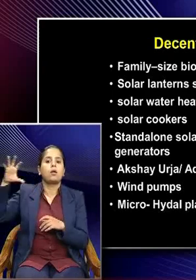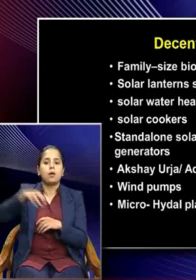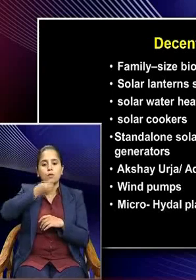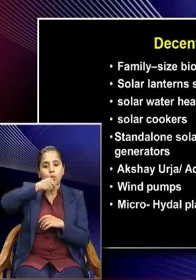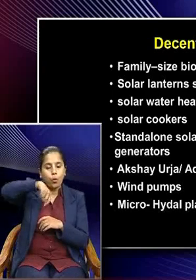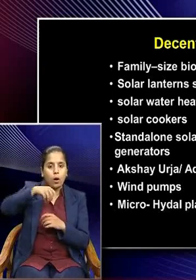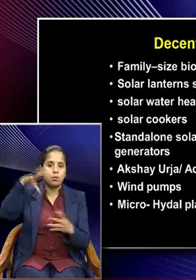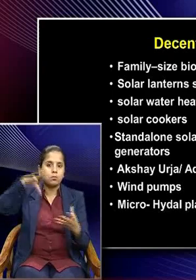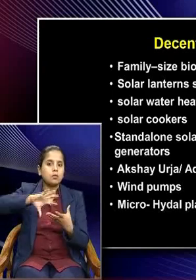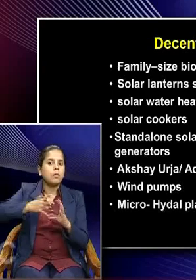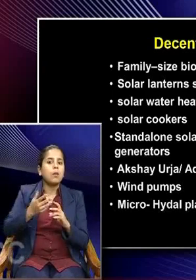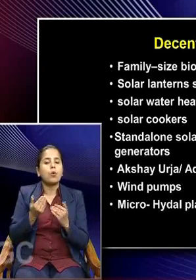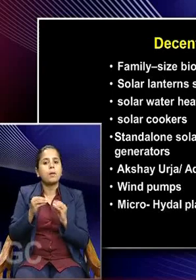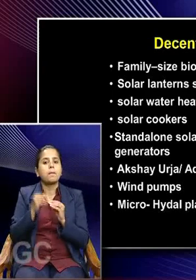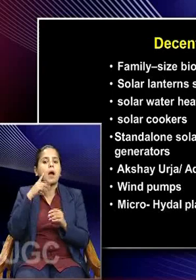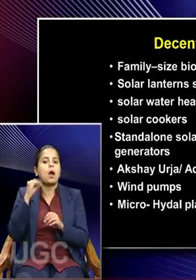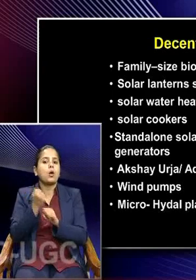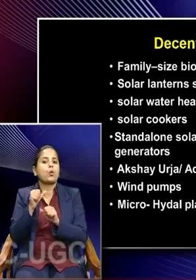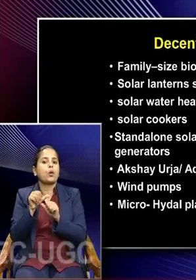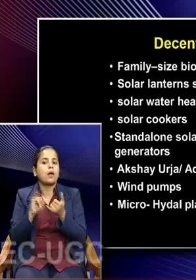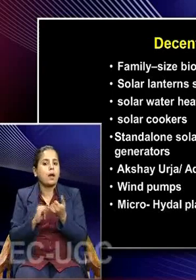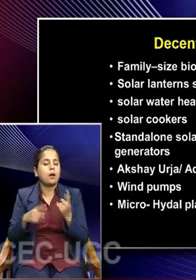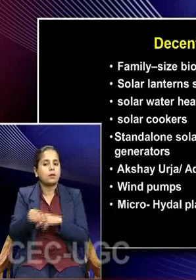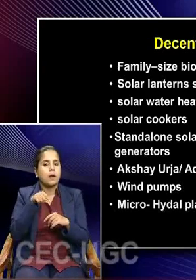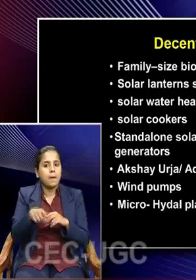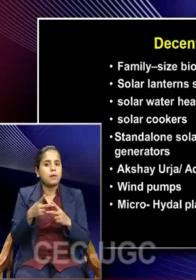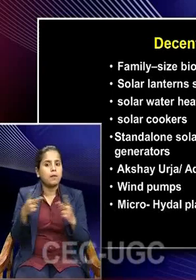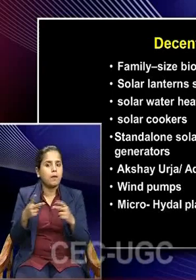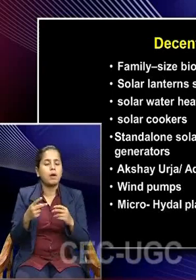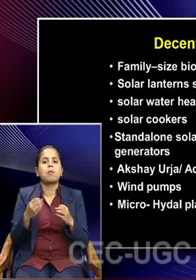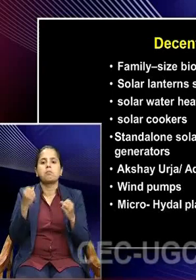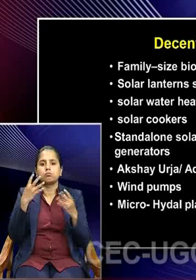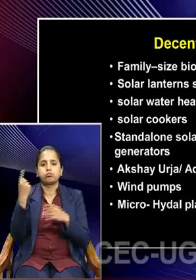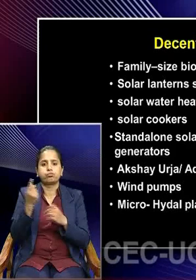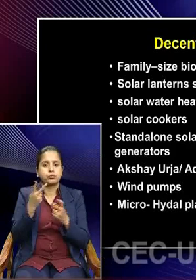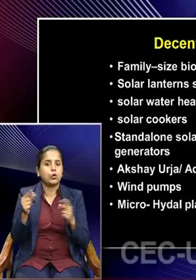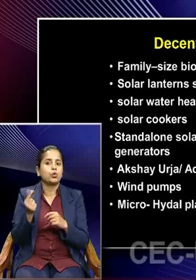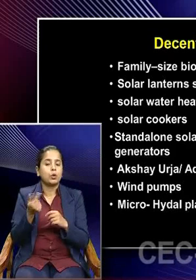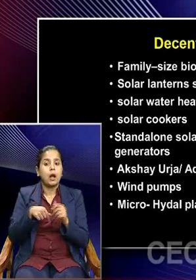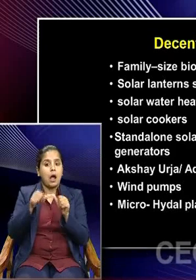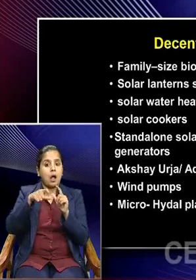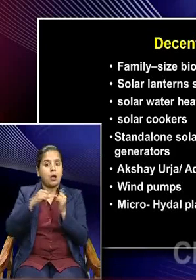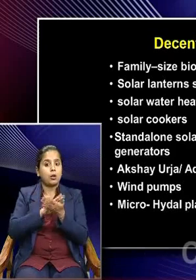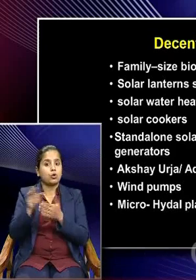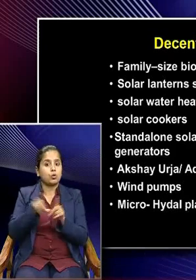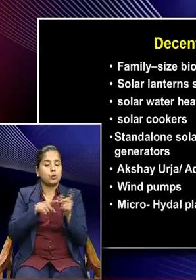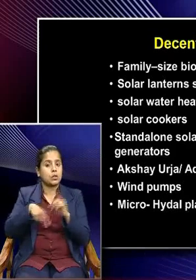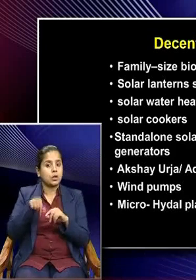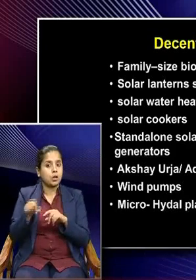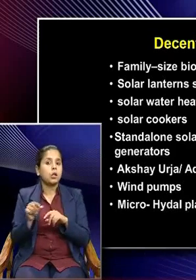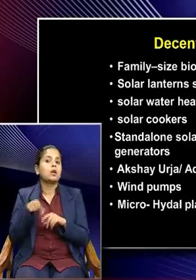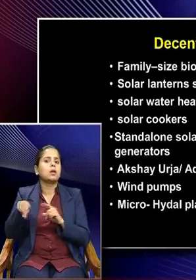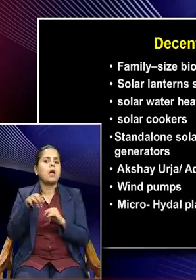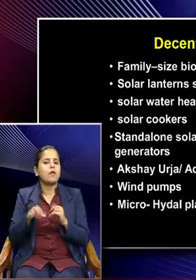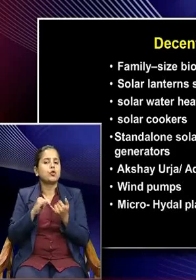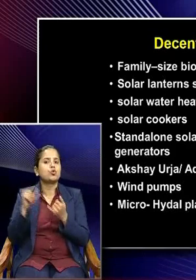solar biomass based power generation. Then under the Akshay Ujjwala Aditya scheme, the solar